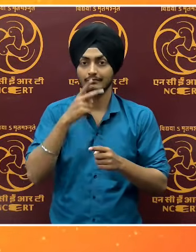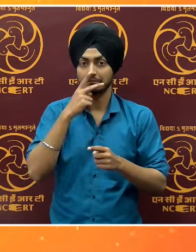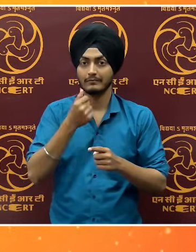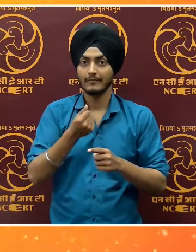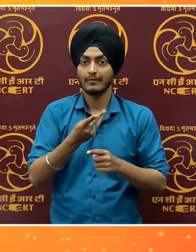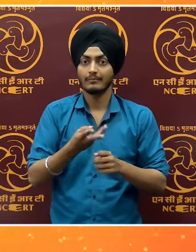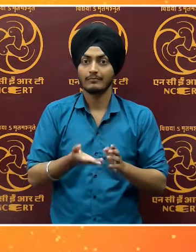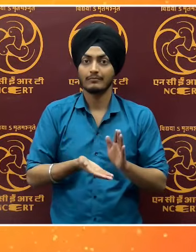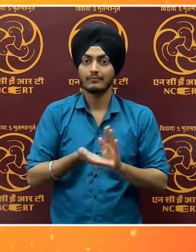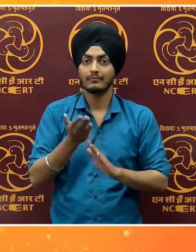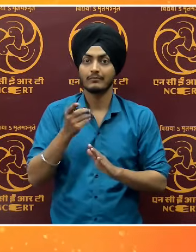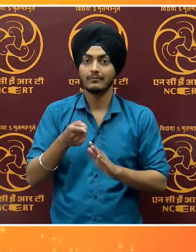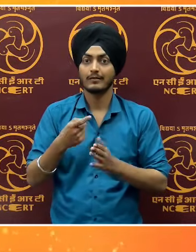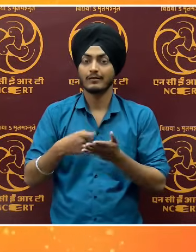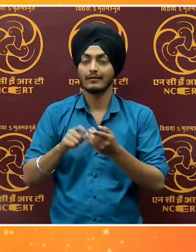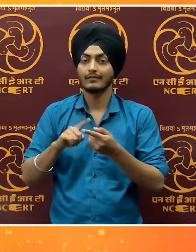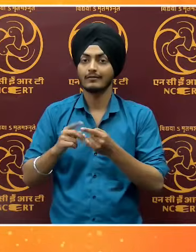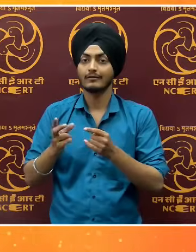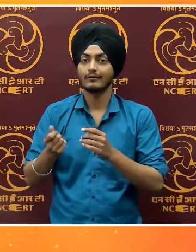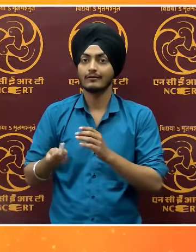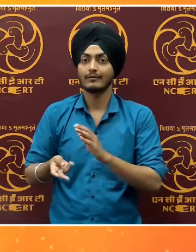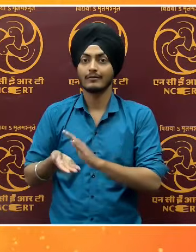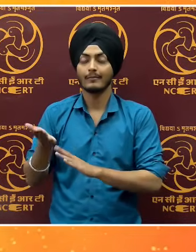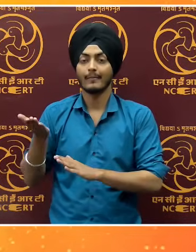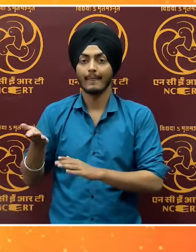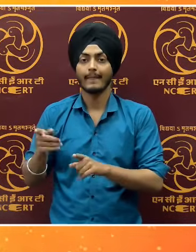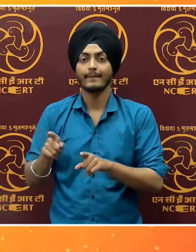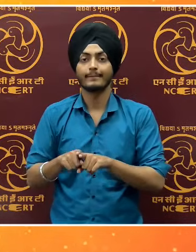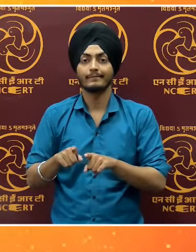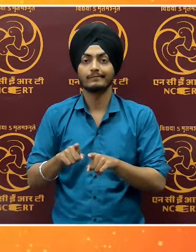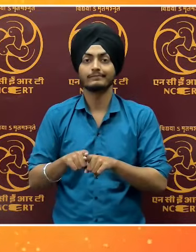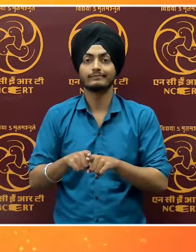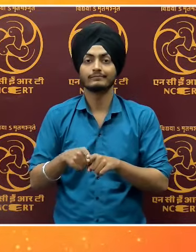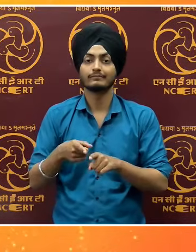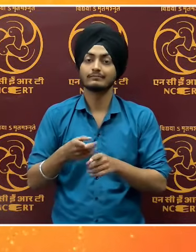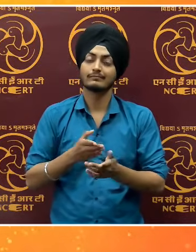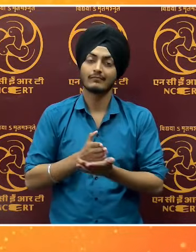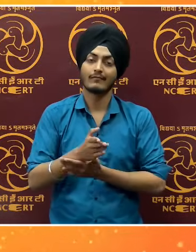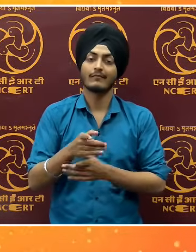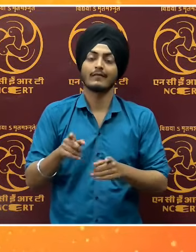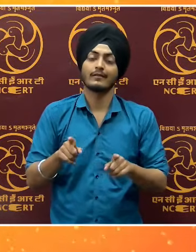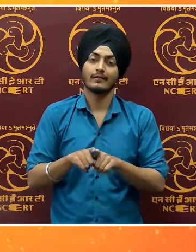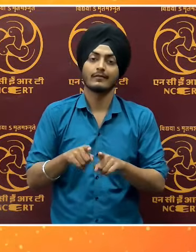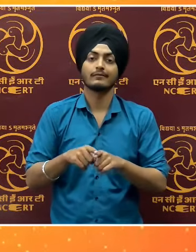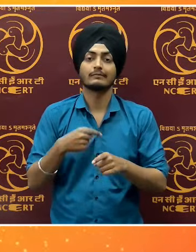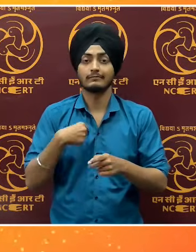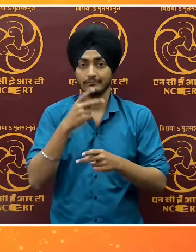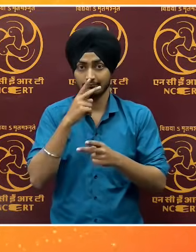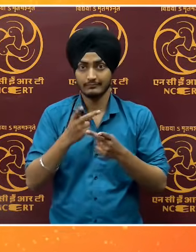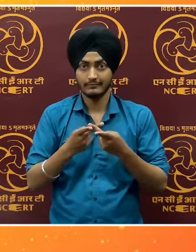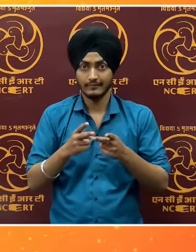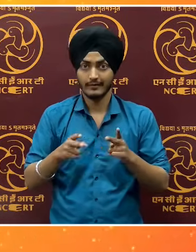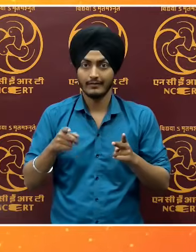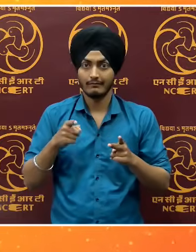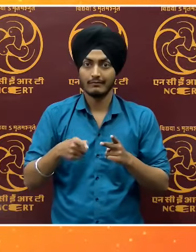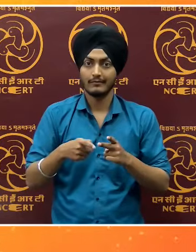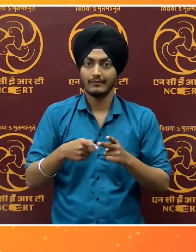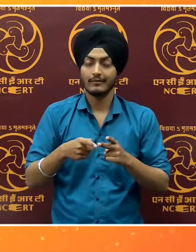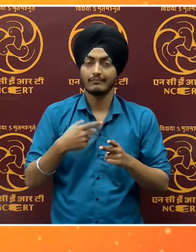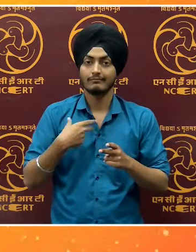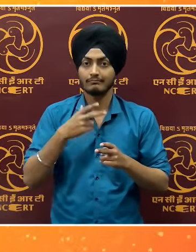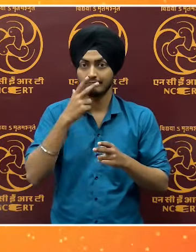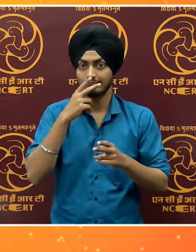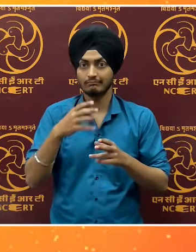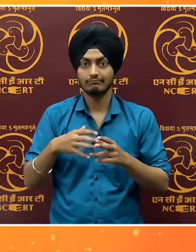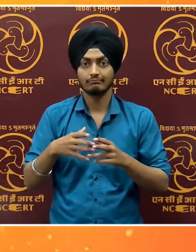than RA, which is greater than RC. So in such a way that the different factors affecting